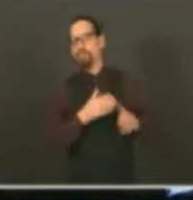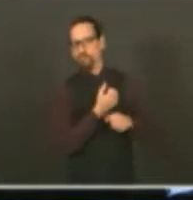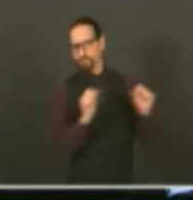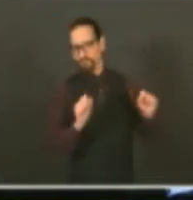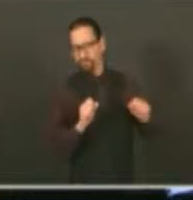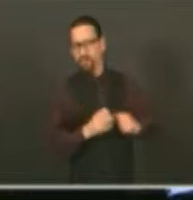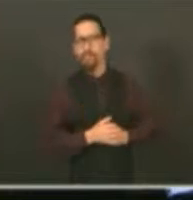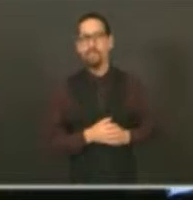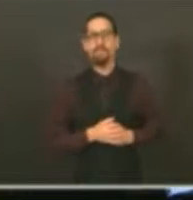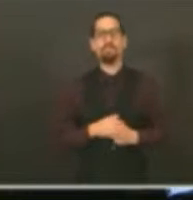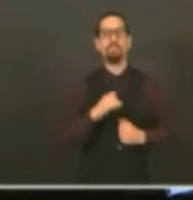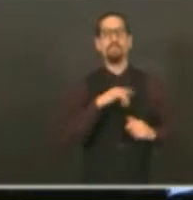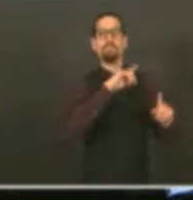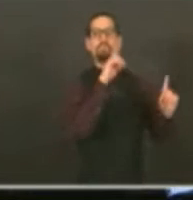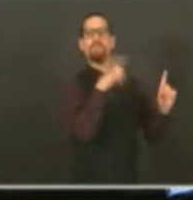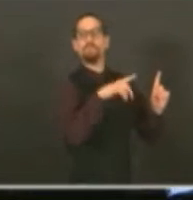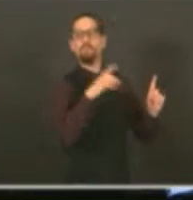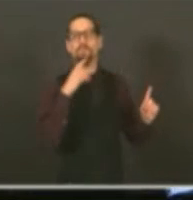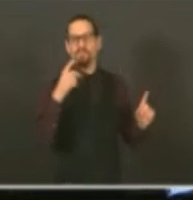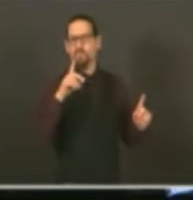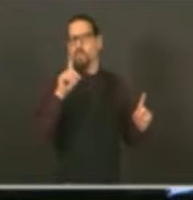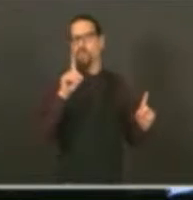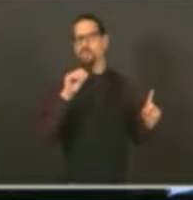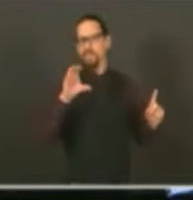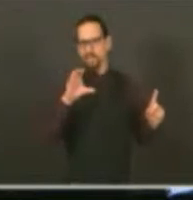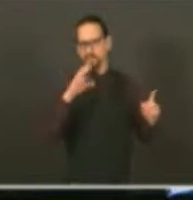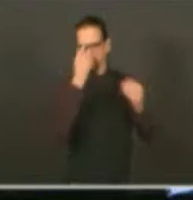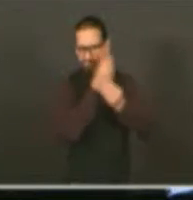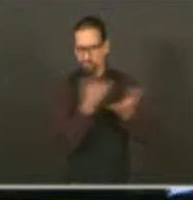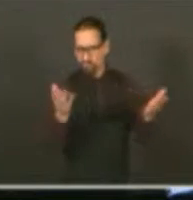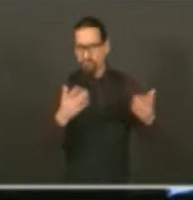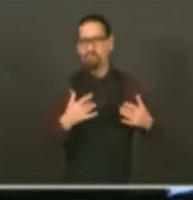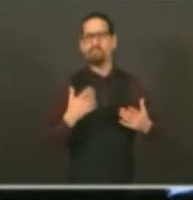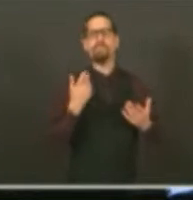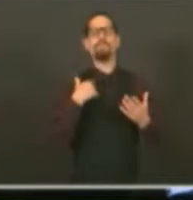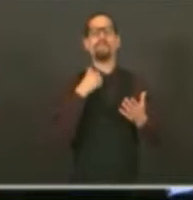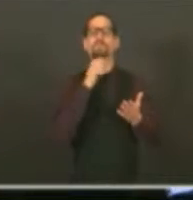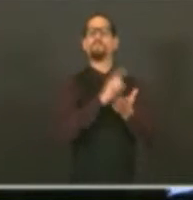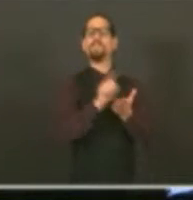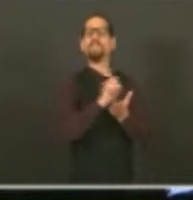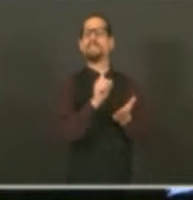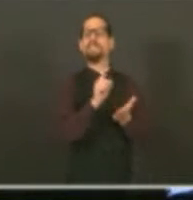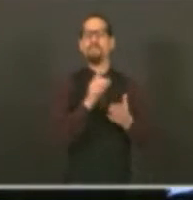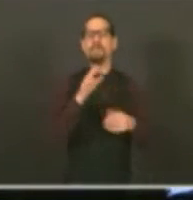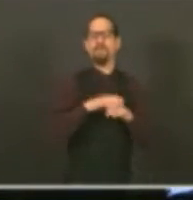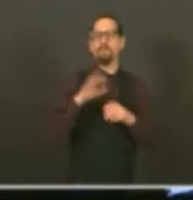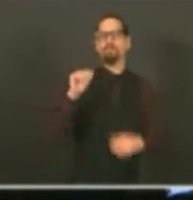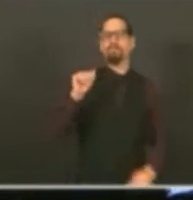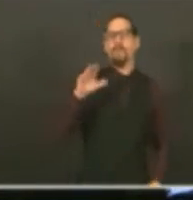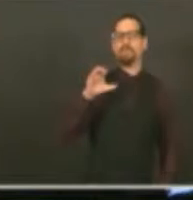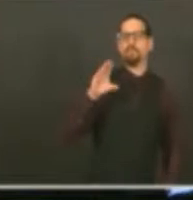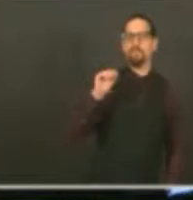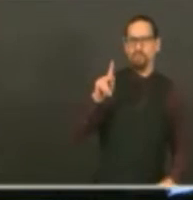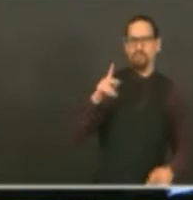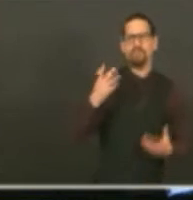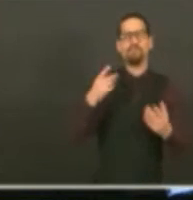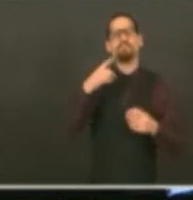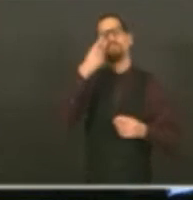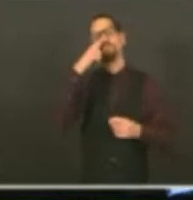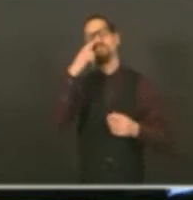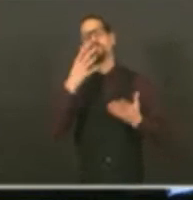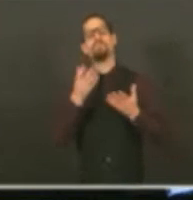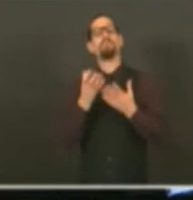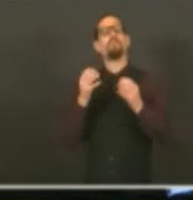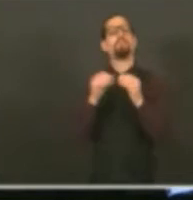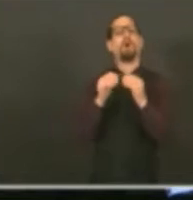on Facebook. As part of the web update you just mentioned, could this be done more often so that people would have a better idea of what's going on?